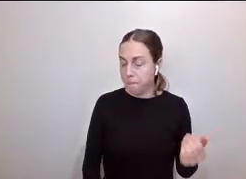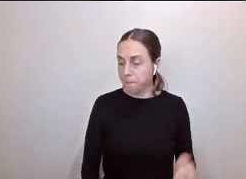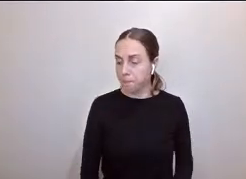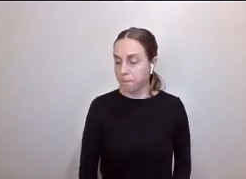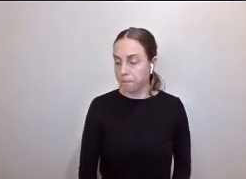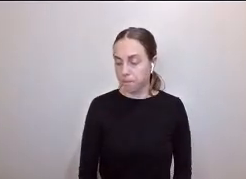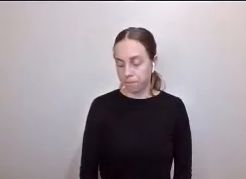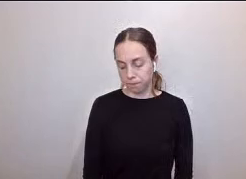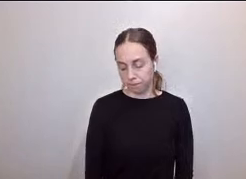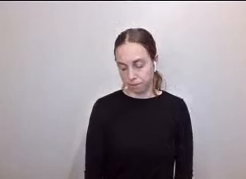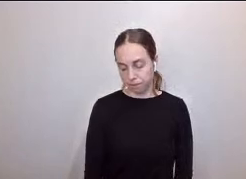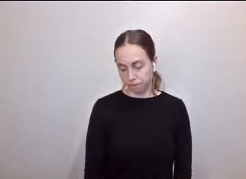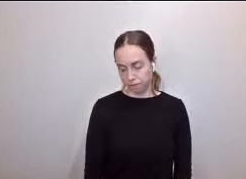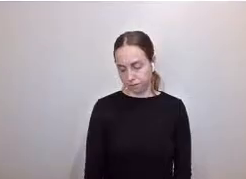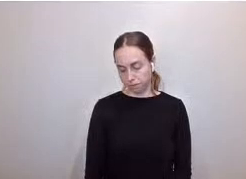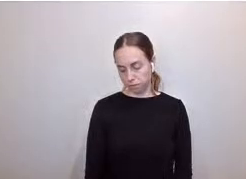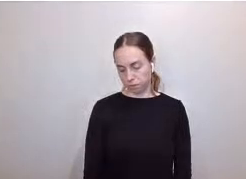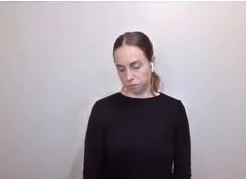Okay.